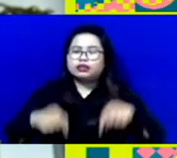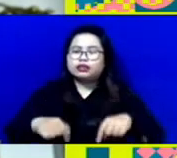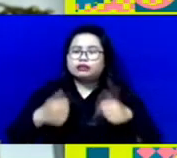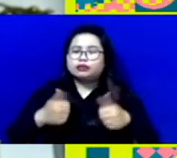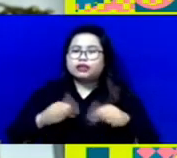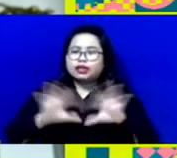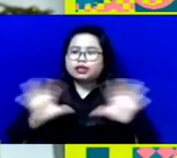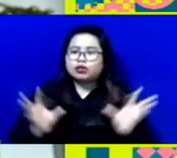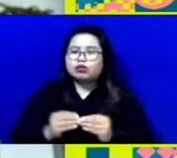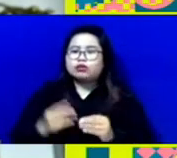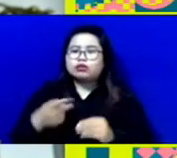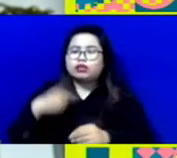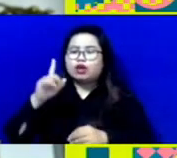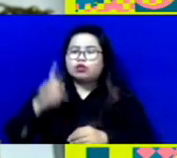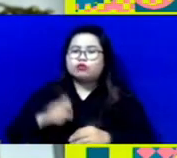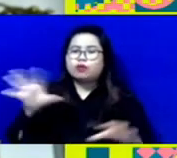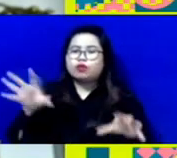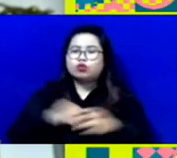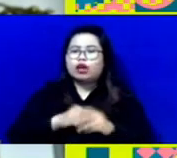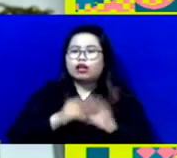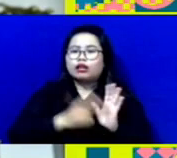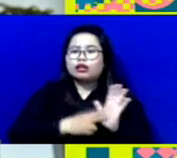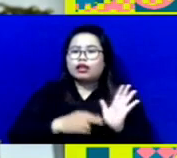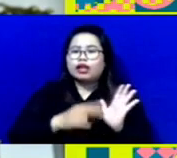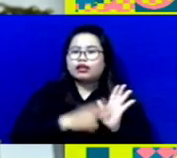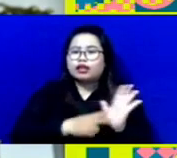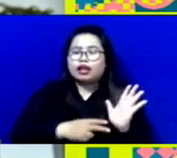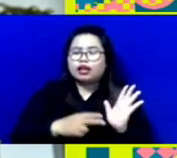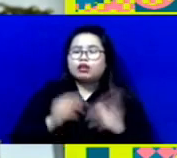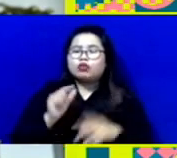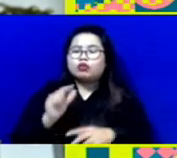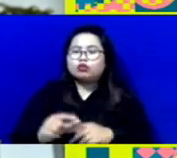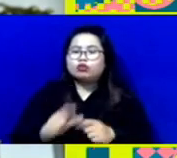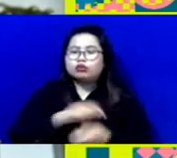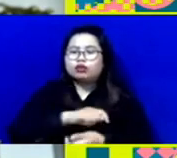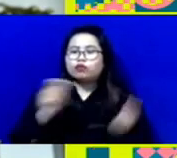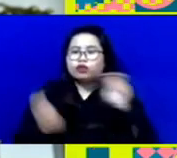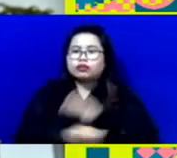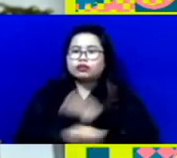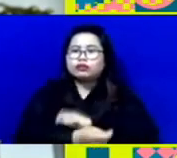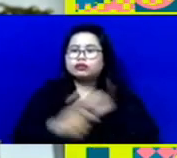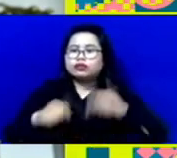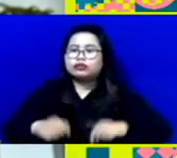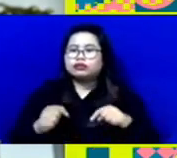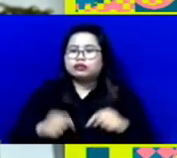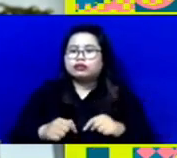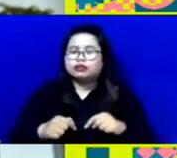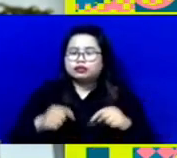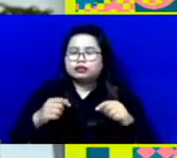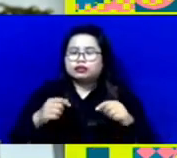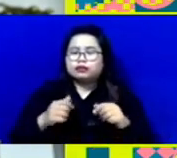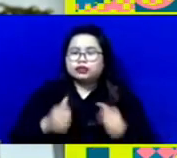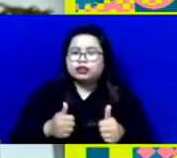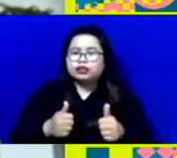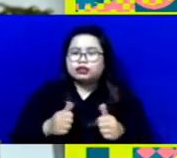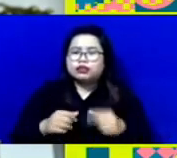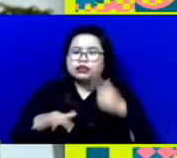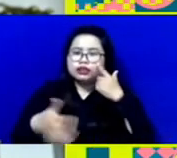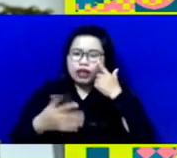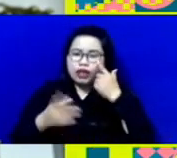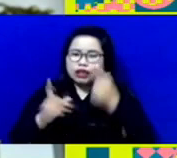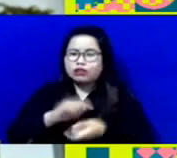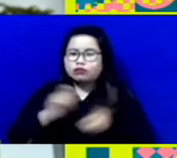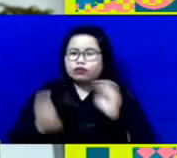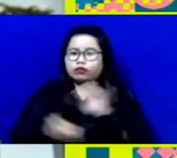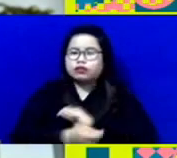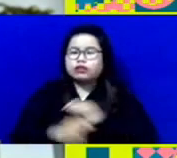a just transition to take place. 3 key values which I always live by and instill into my